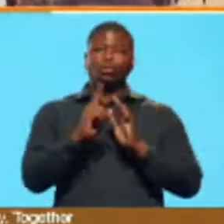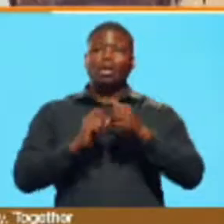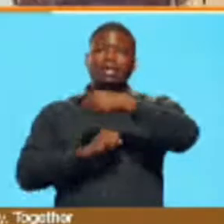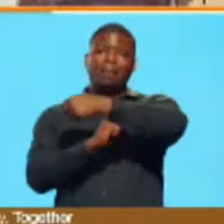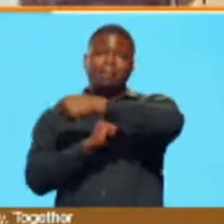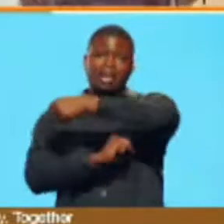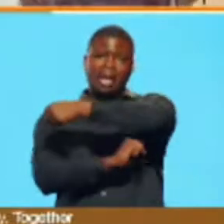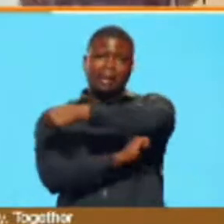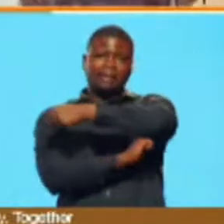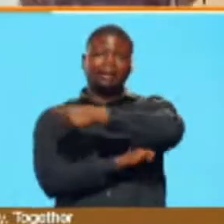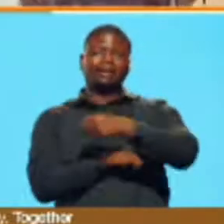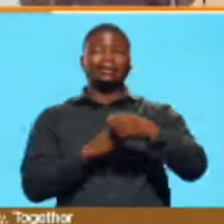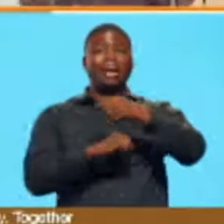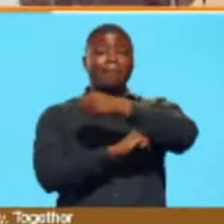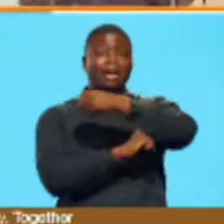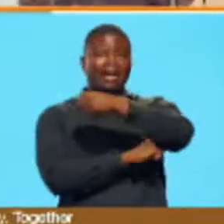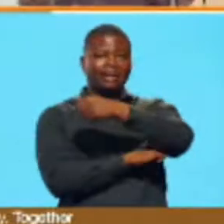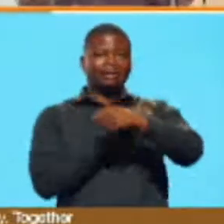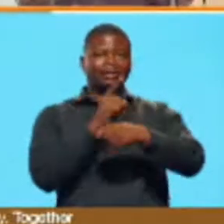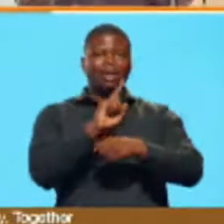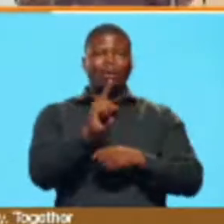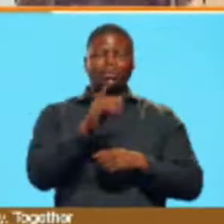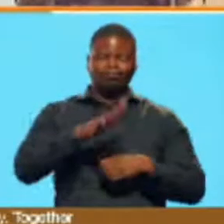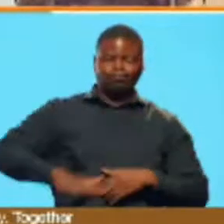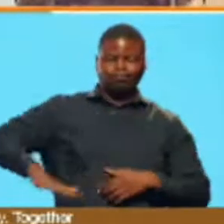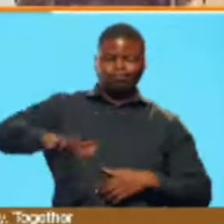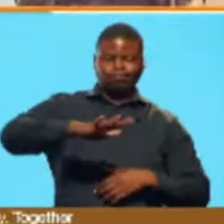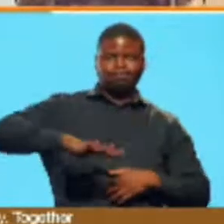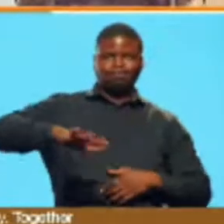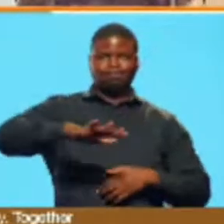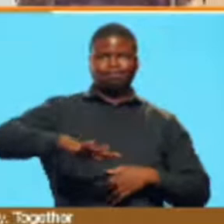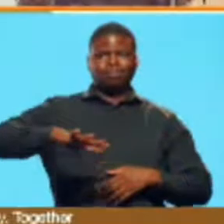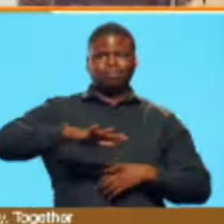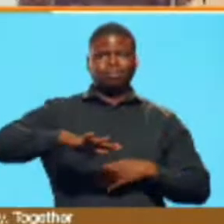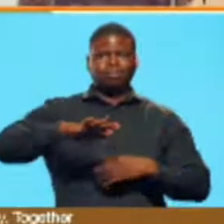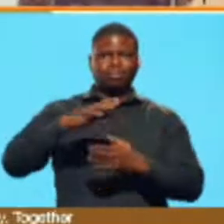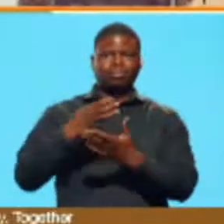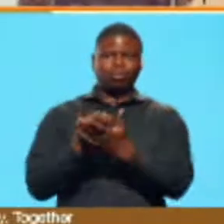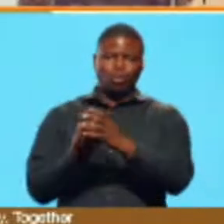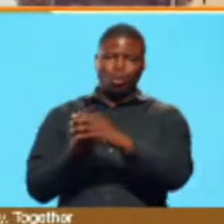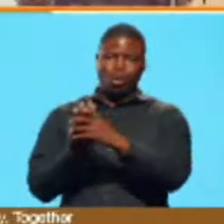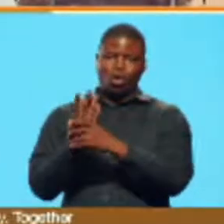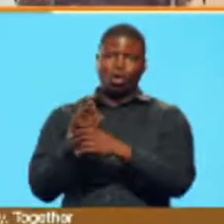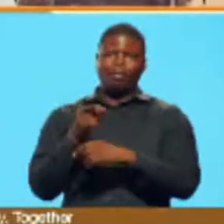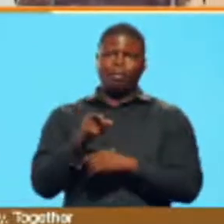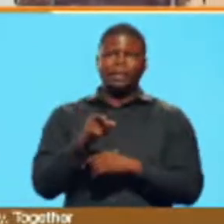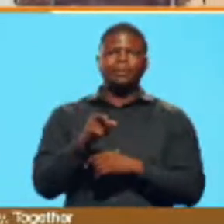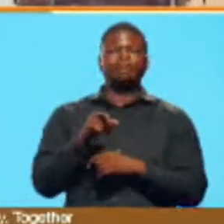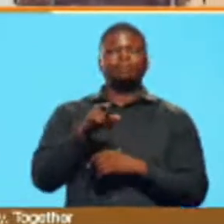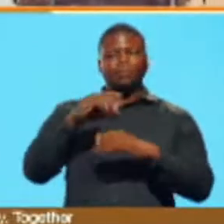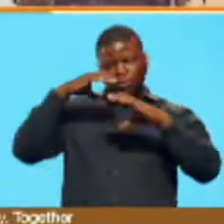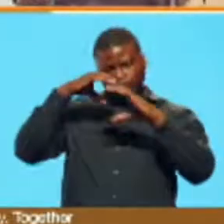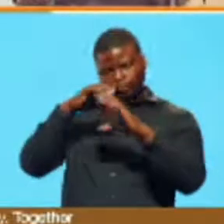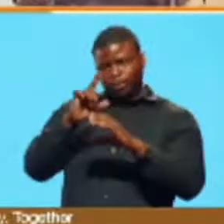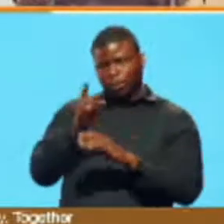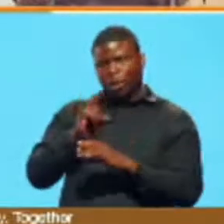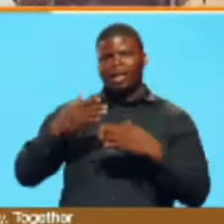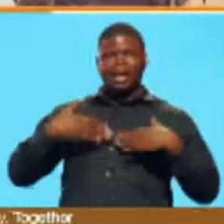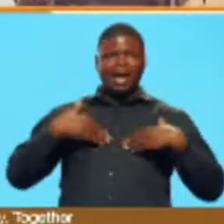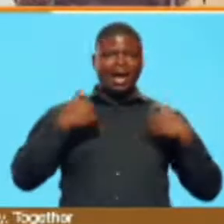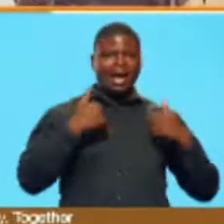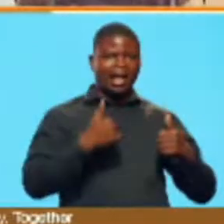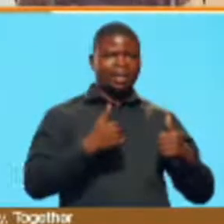terms of the demographic dividend, looking at the health and well-being,